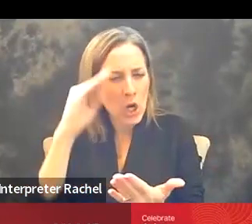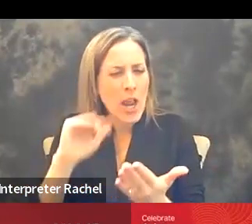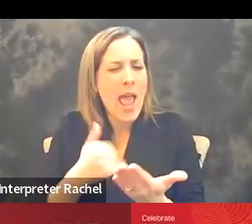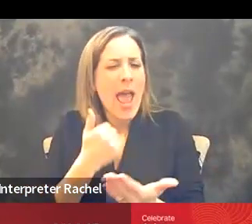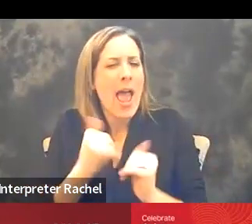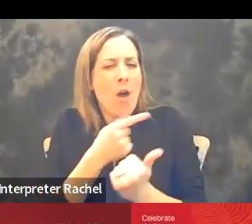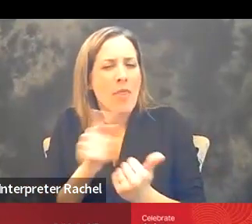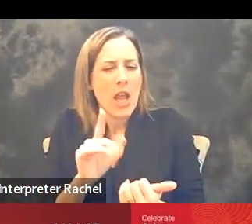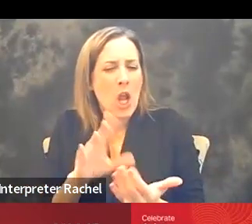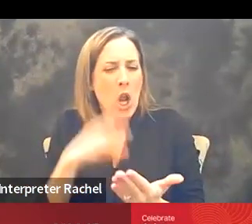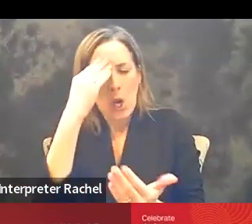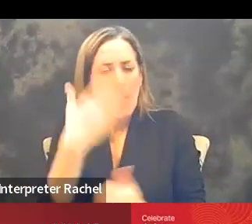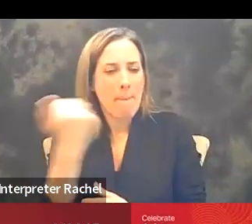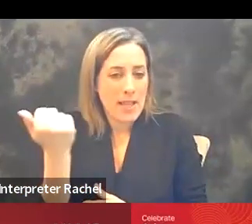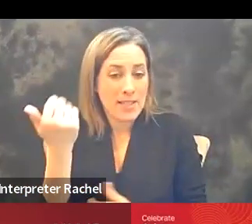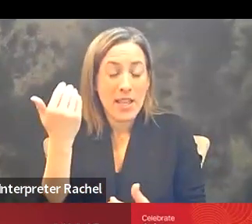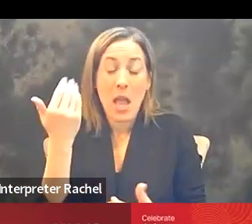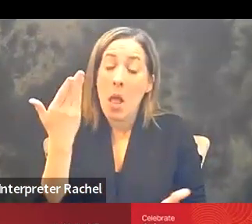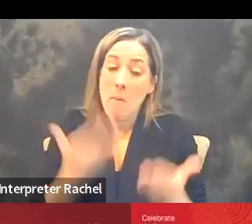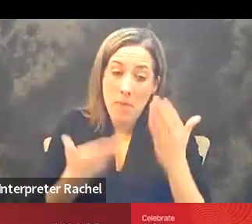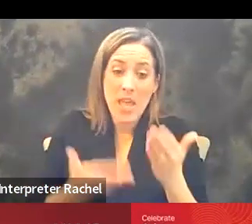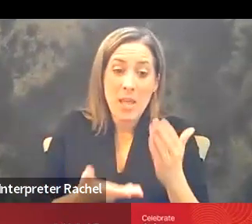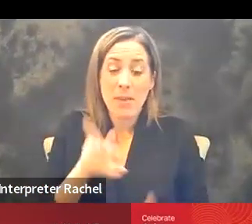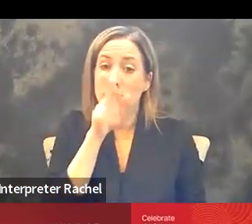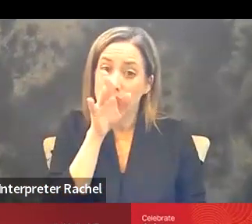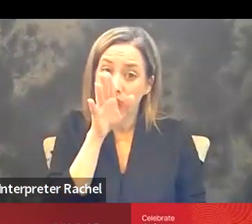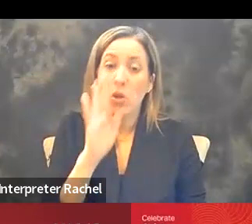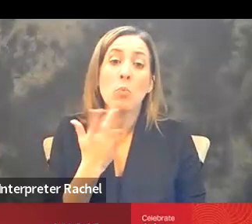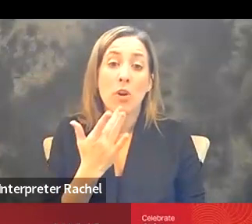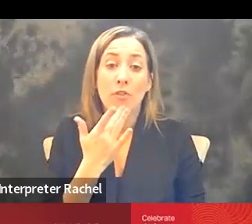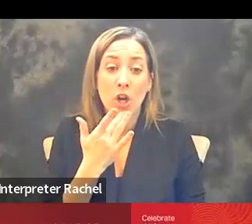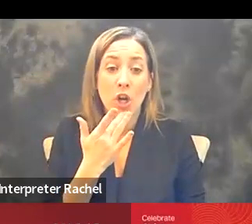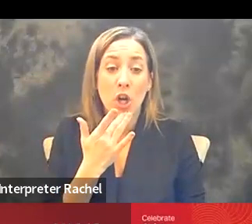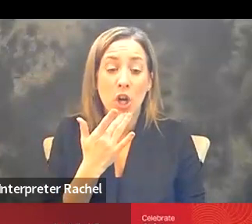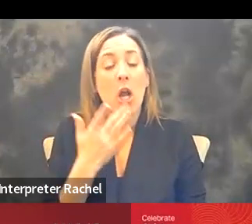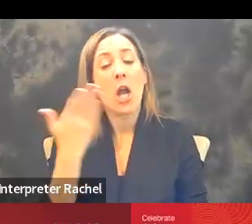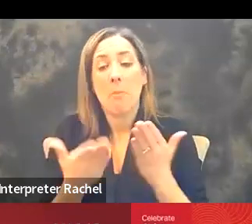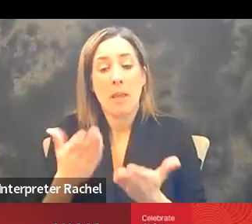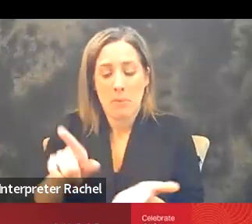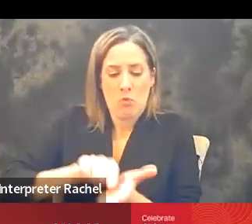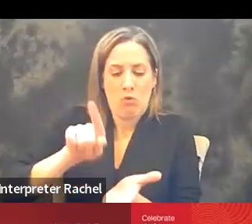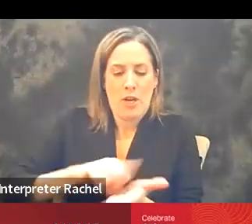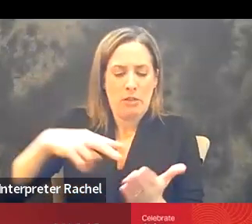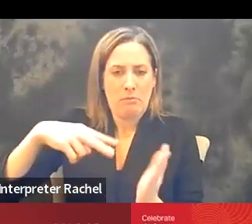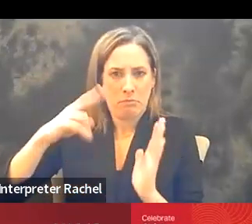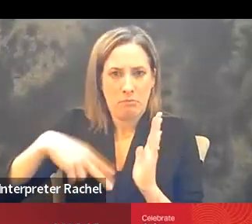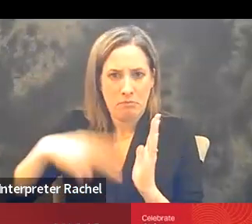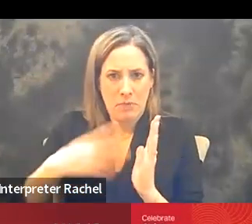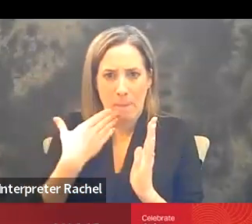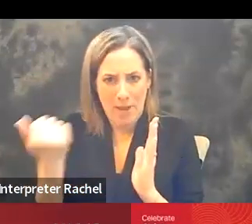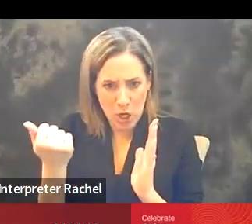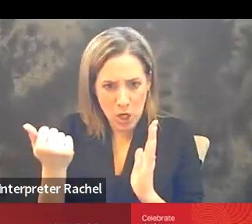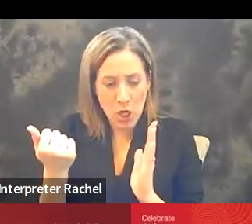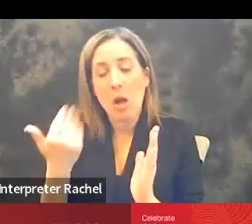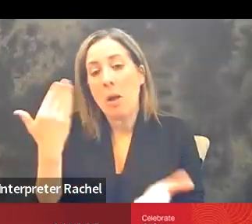is something different than spoken communication. Maybe they want the print, maybe they don't do print for various reasons, and they would benefit from a more audiovisual approach